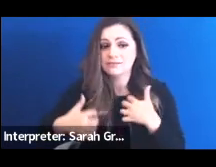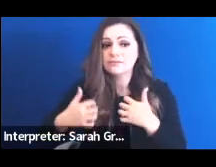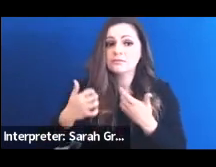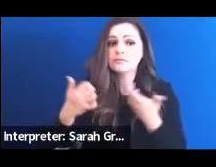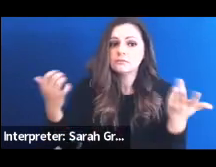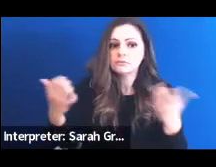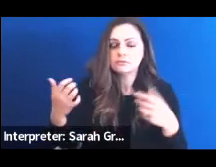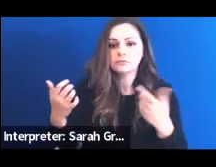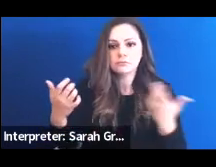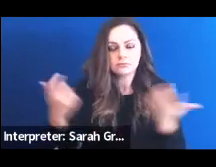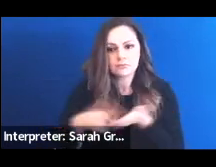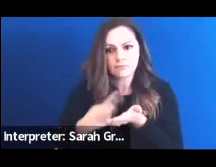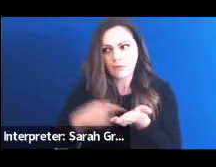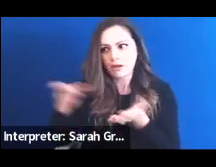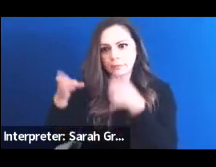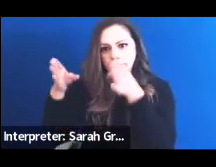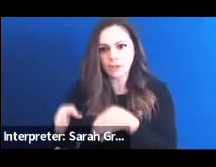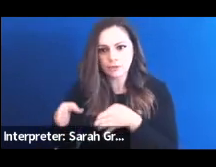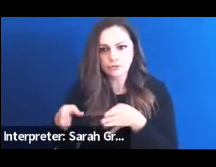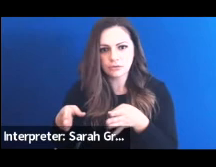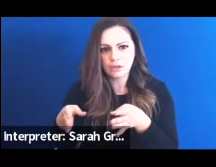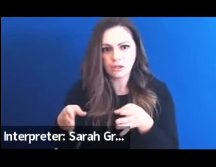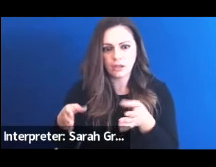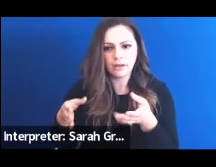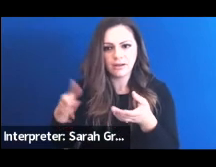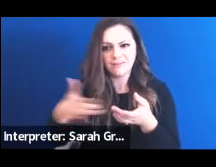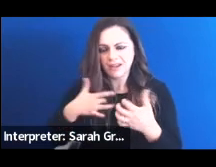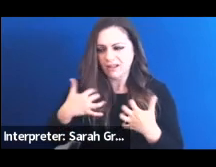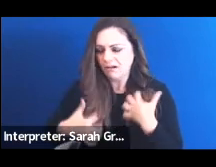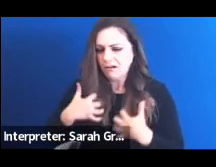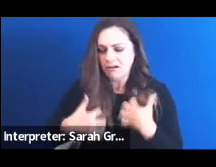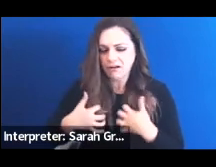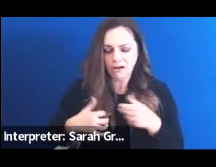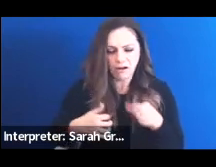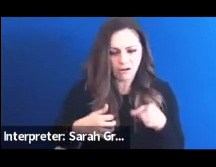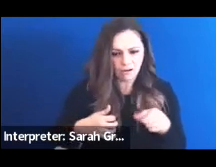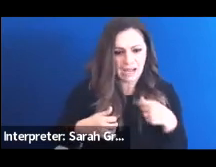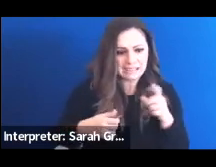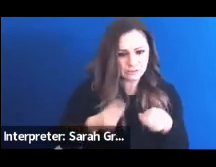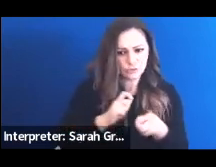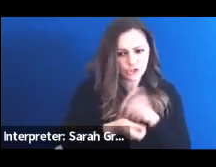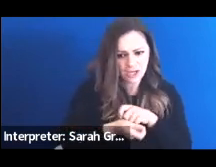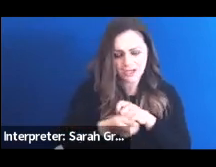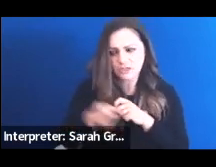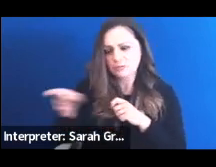ambivalence, feeling two different ways about the same thing. One hand, you know you need to change. On the other hand, what's familiar